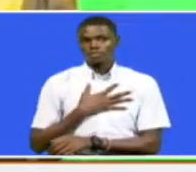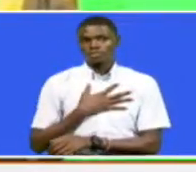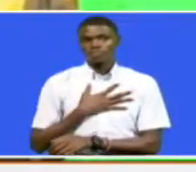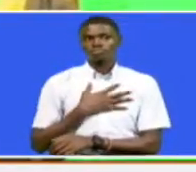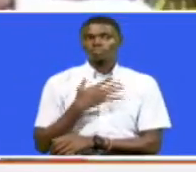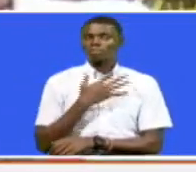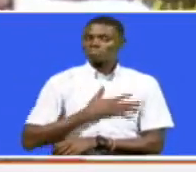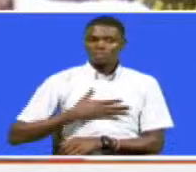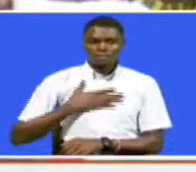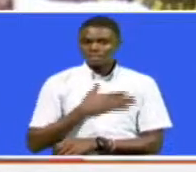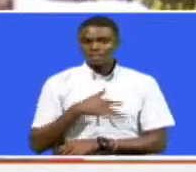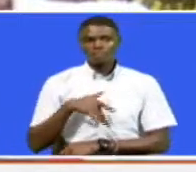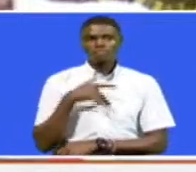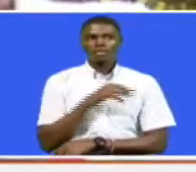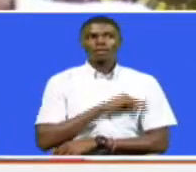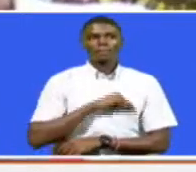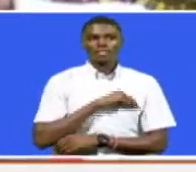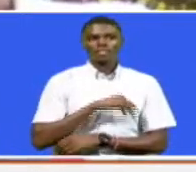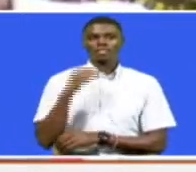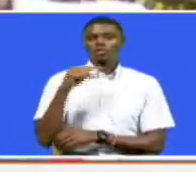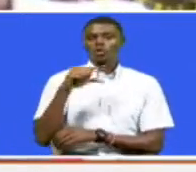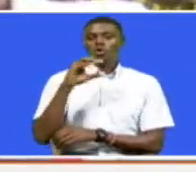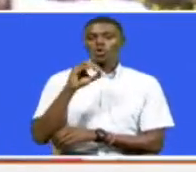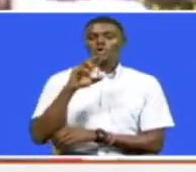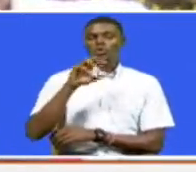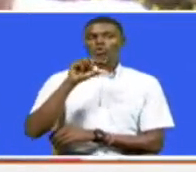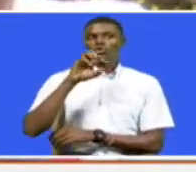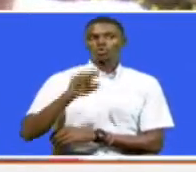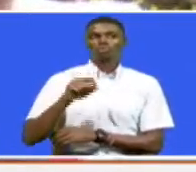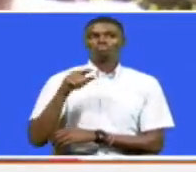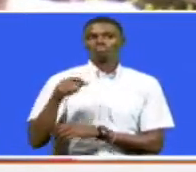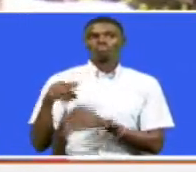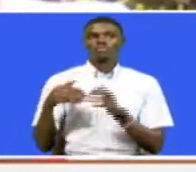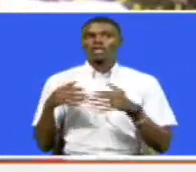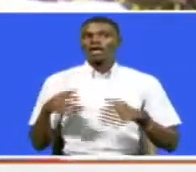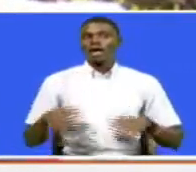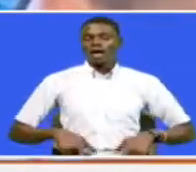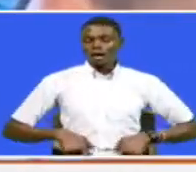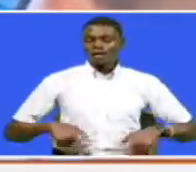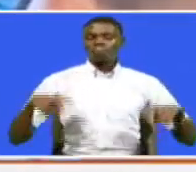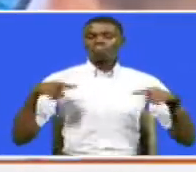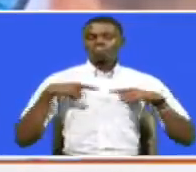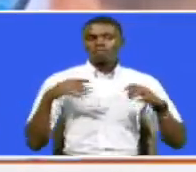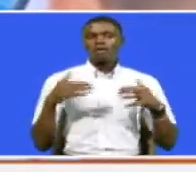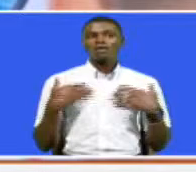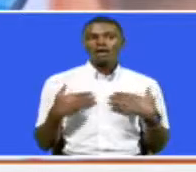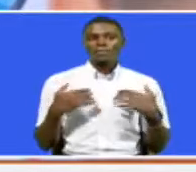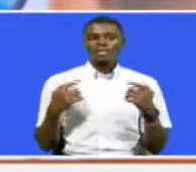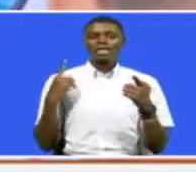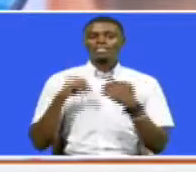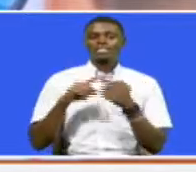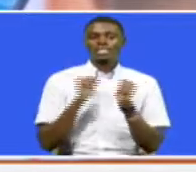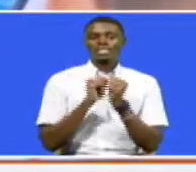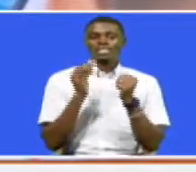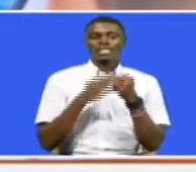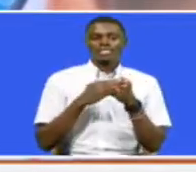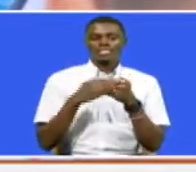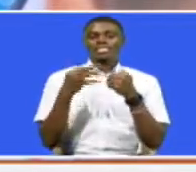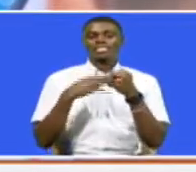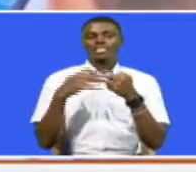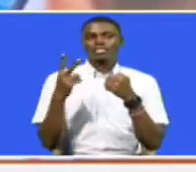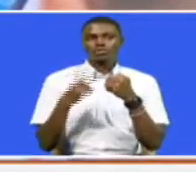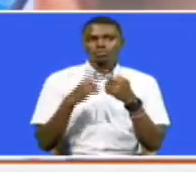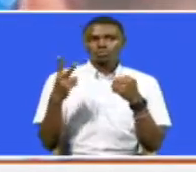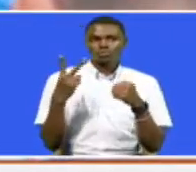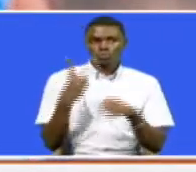ione huruma. George Oshira Kirera led a fairly happy life up until March 1982 when he was engaged in